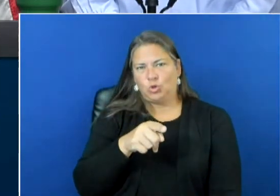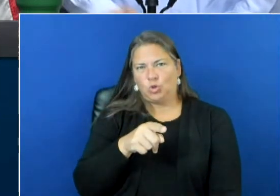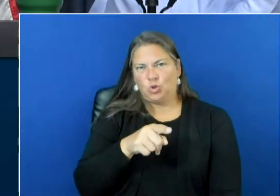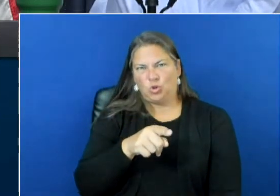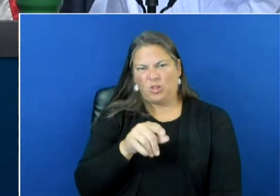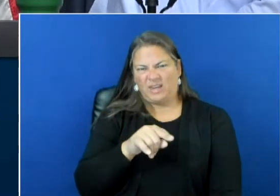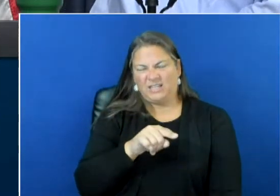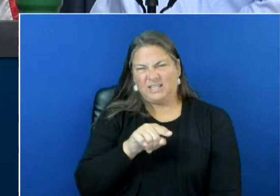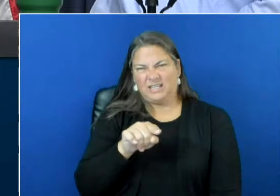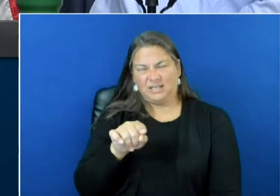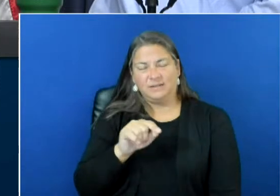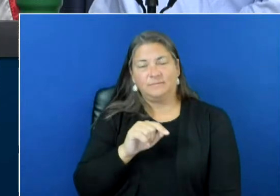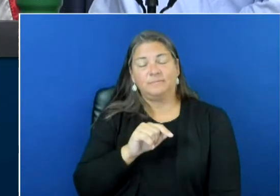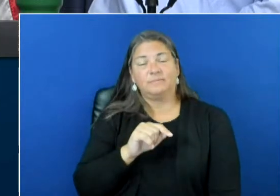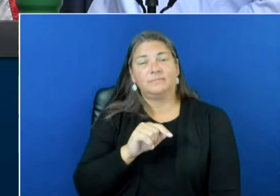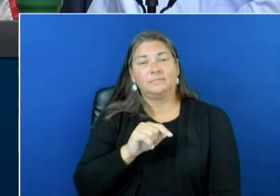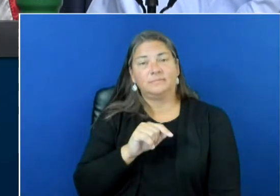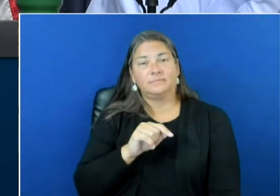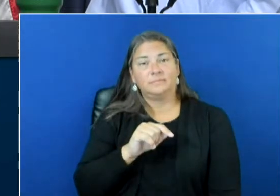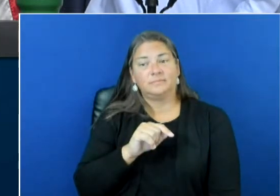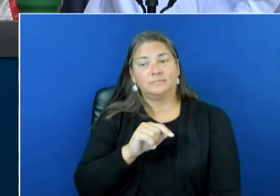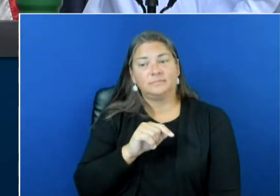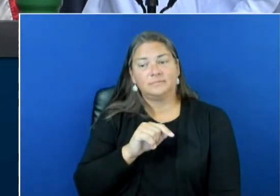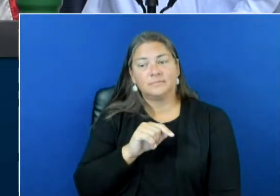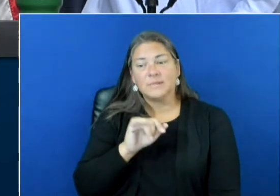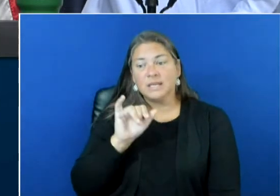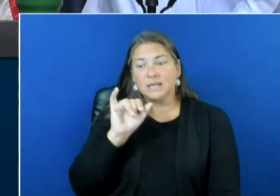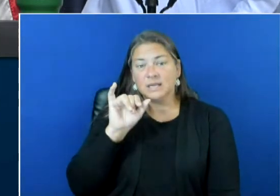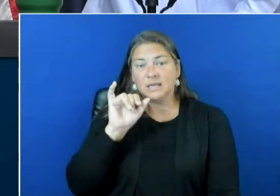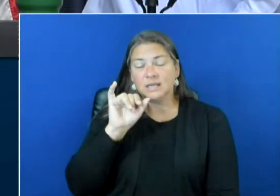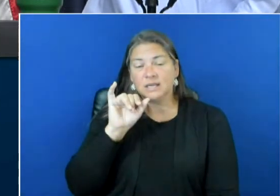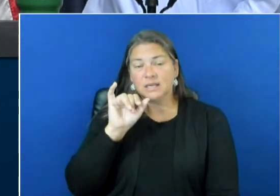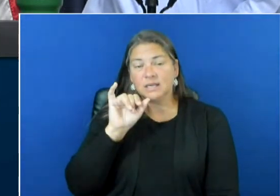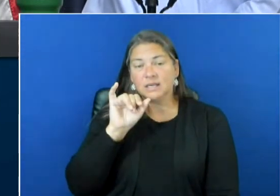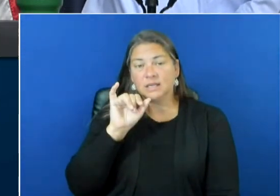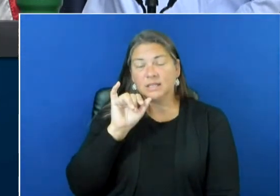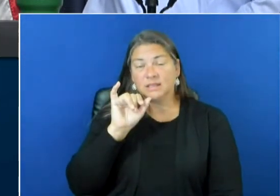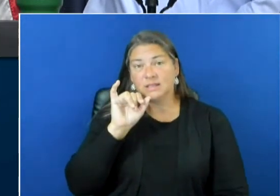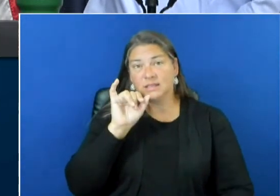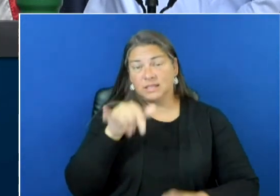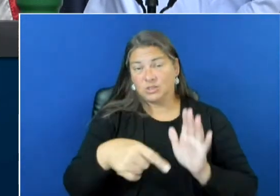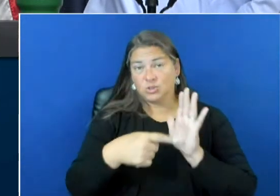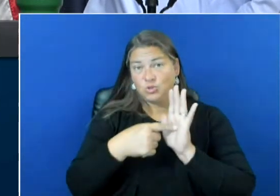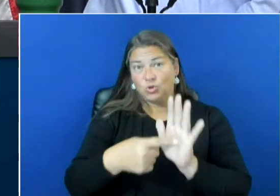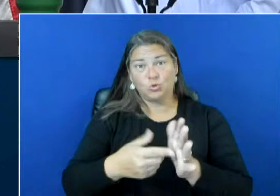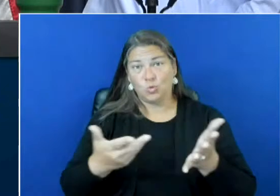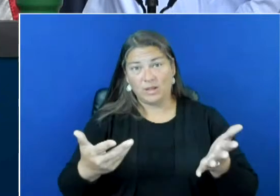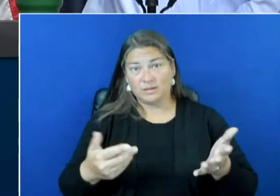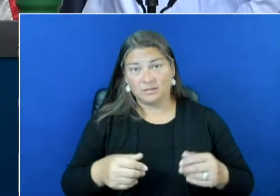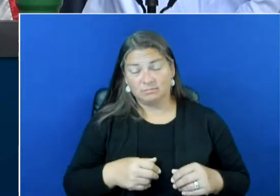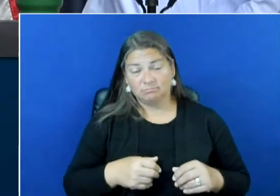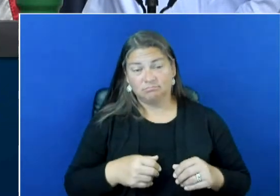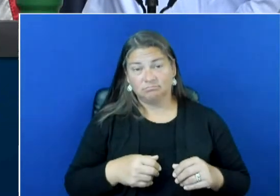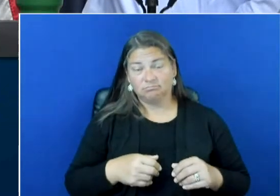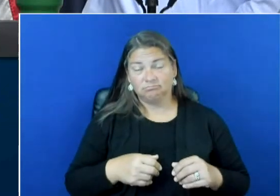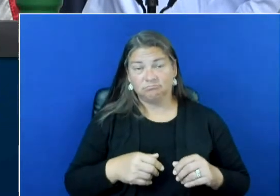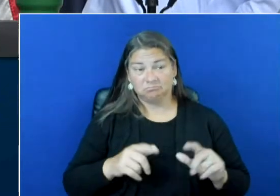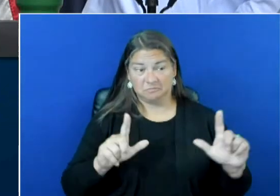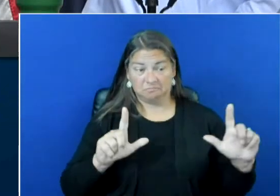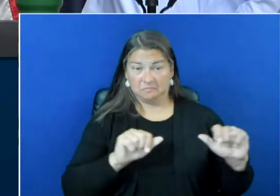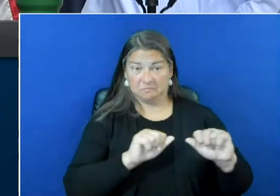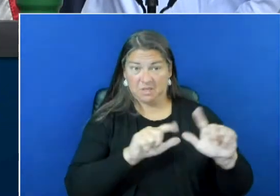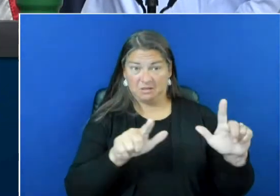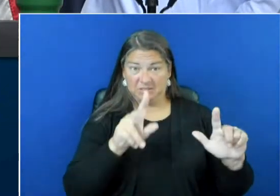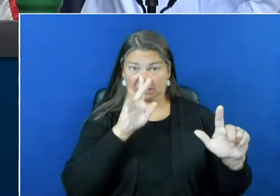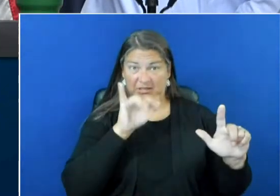What this shows in relative terms is that you have more protection at